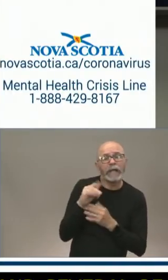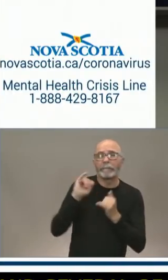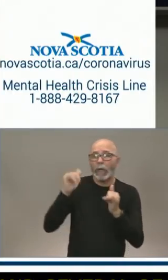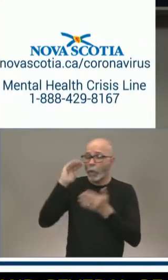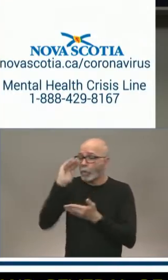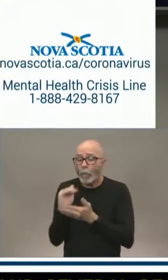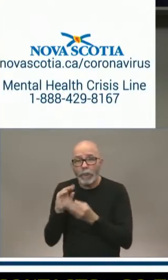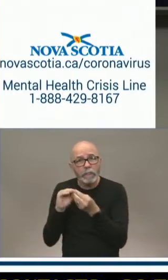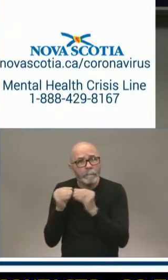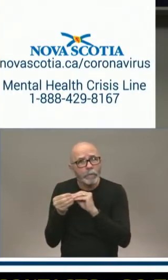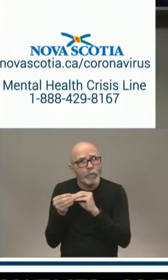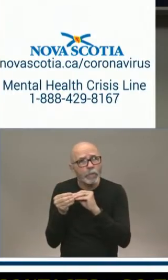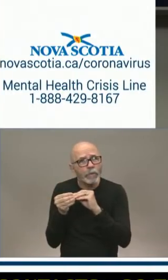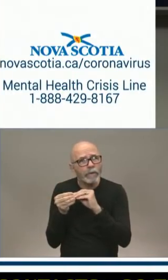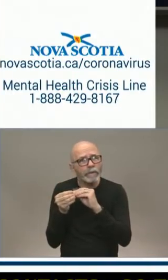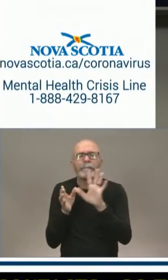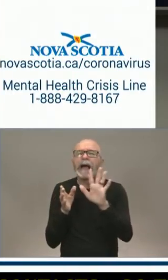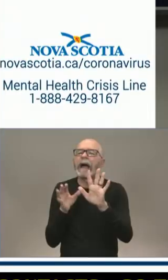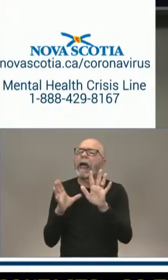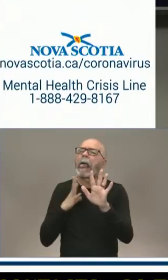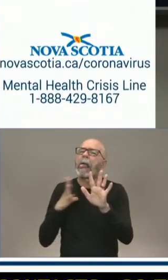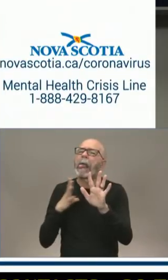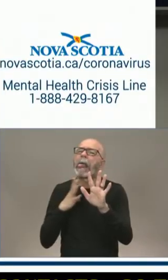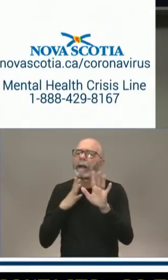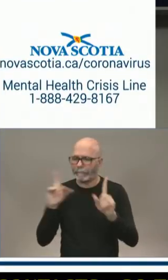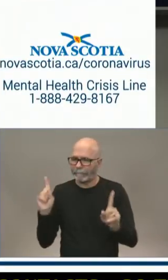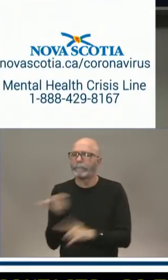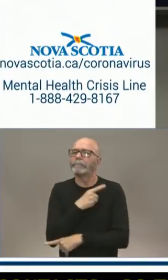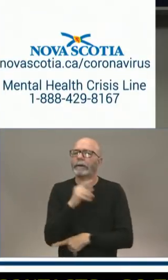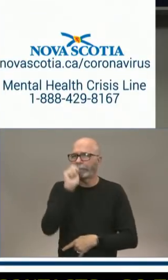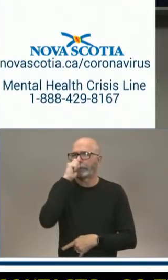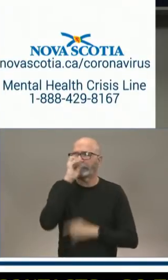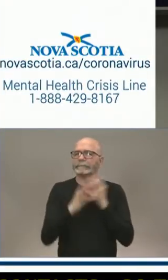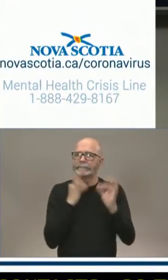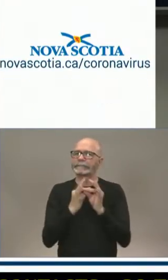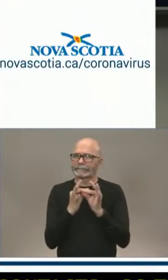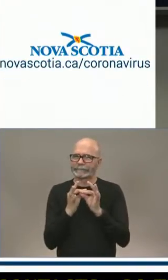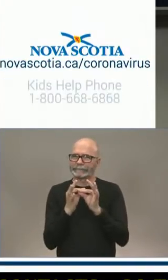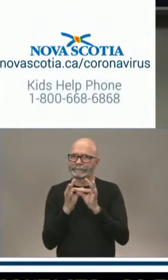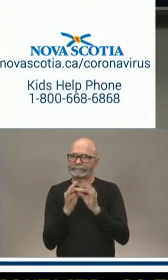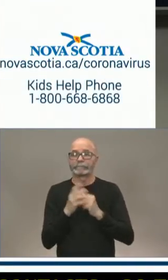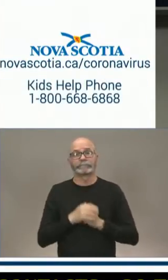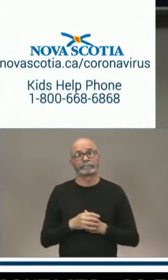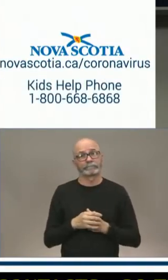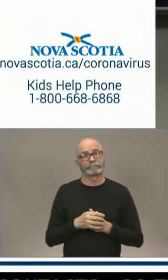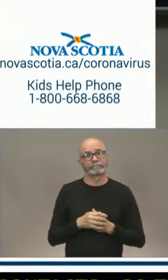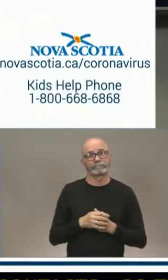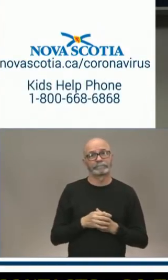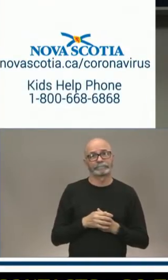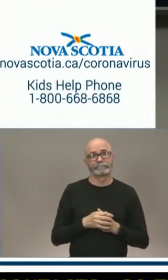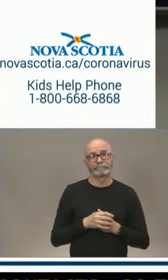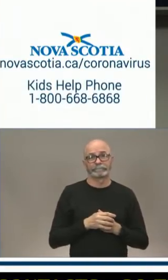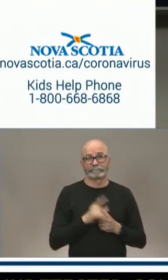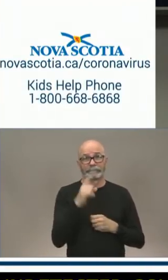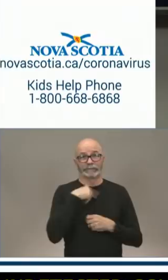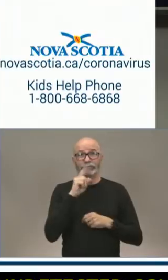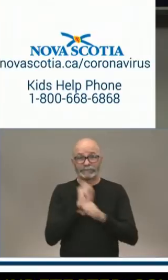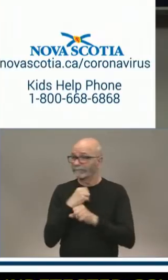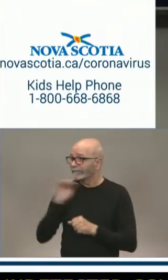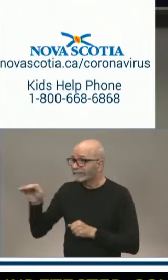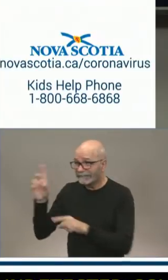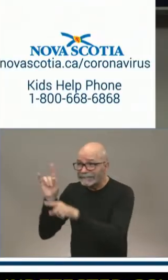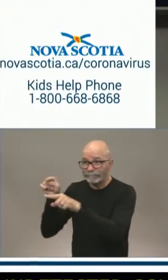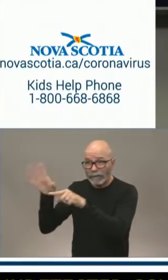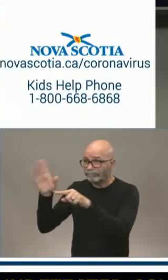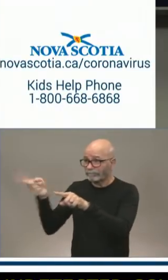testing is so important. As the Premier again said, in true Nova Scotia fashion, as we asked people to get tested last week and